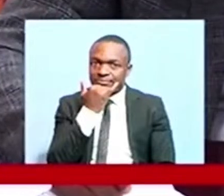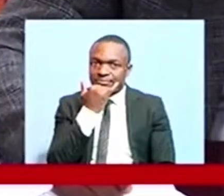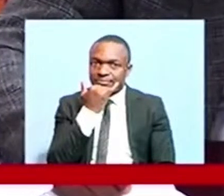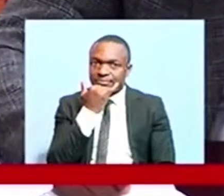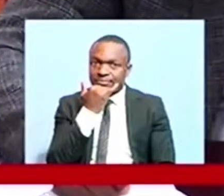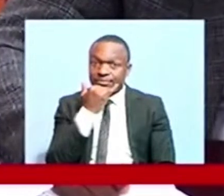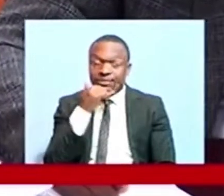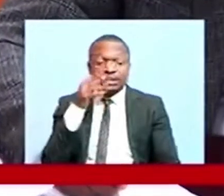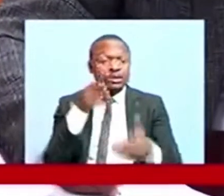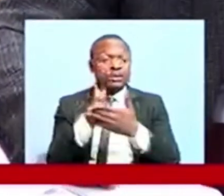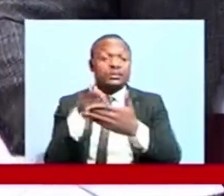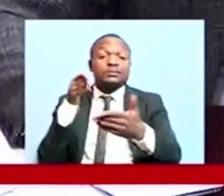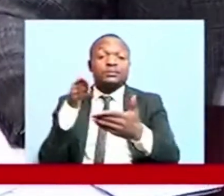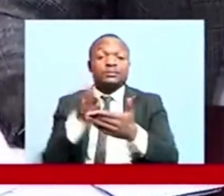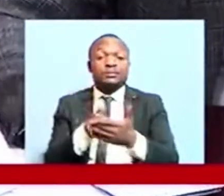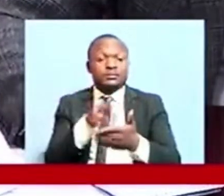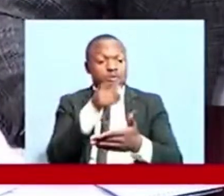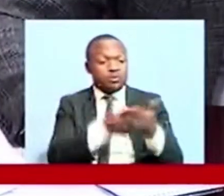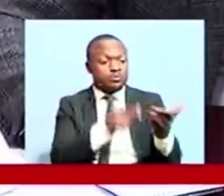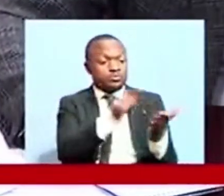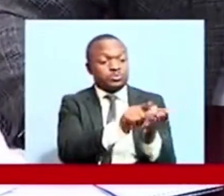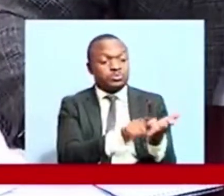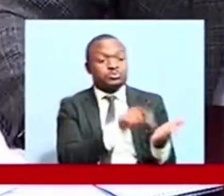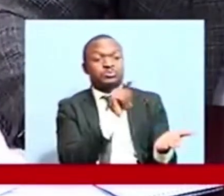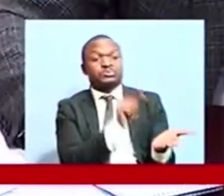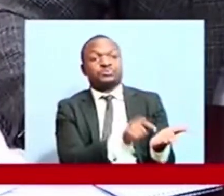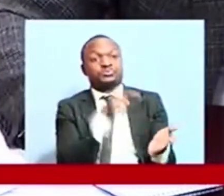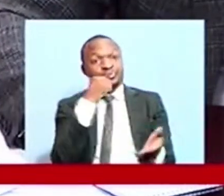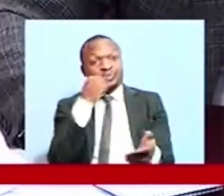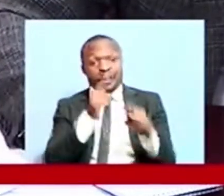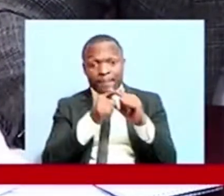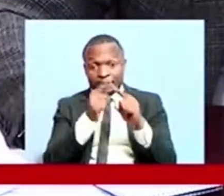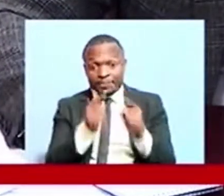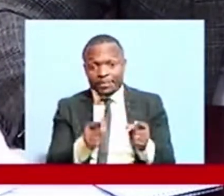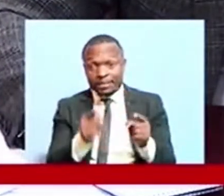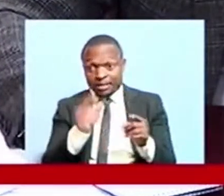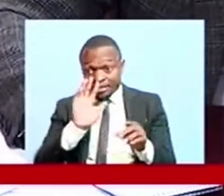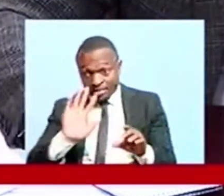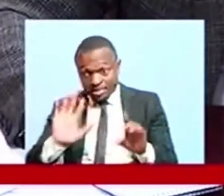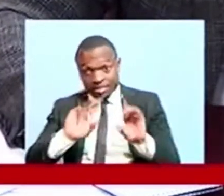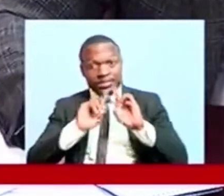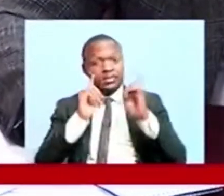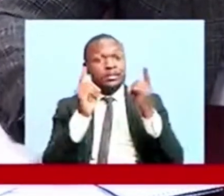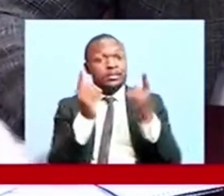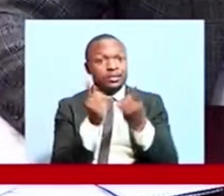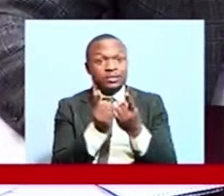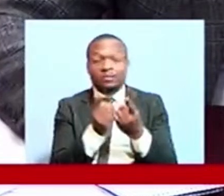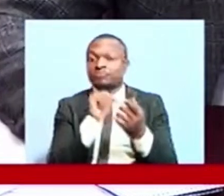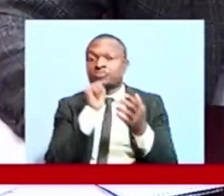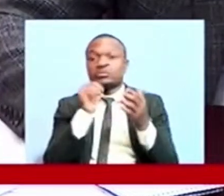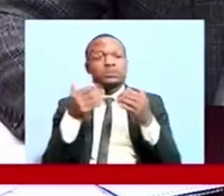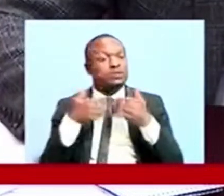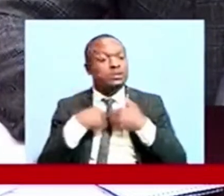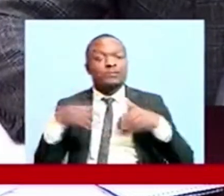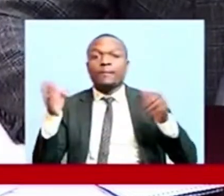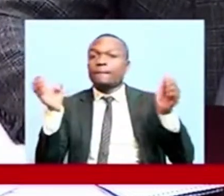going against what the law says, but our district chair has no banking facilities.